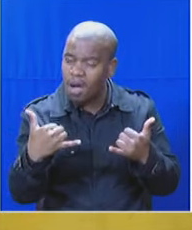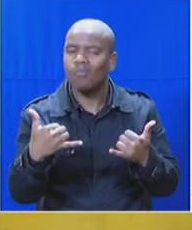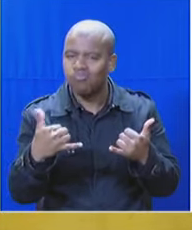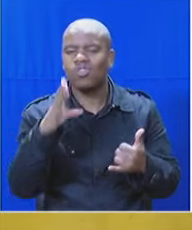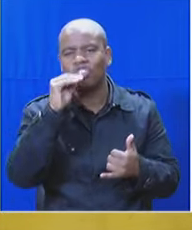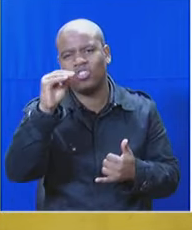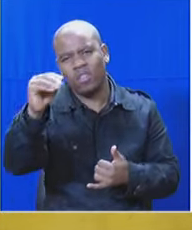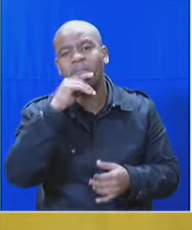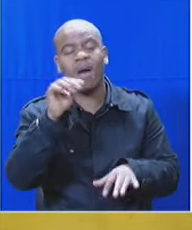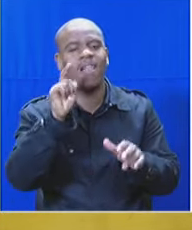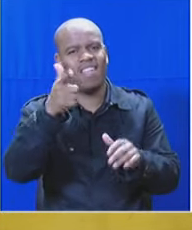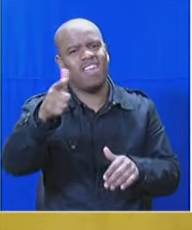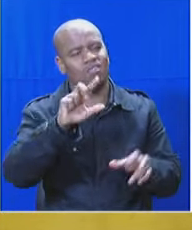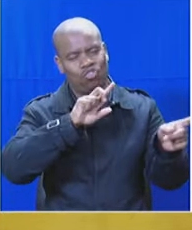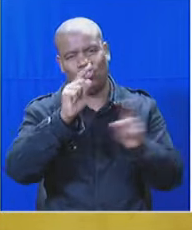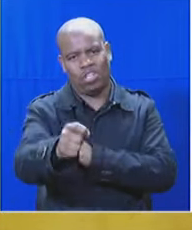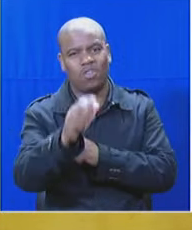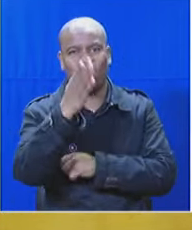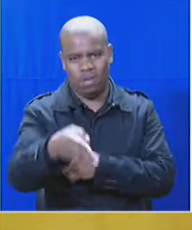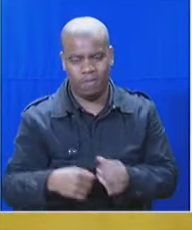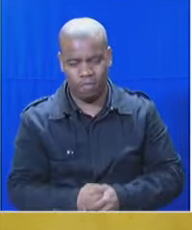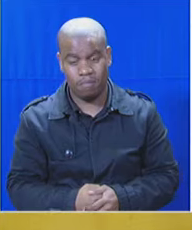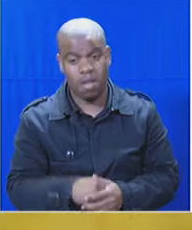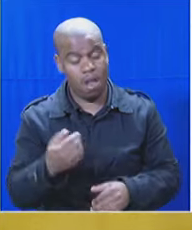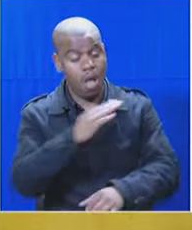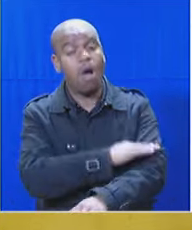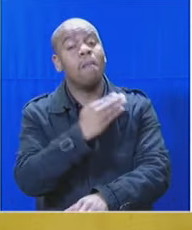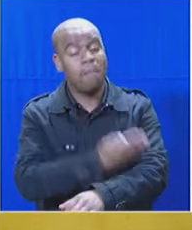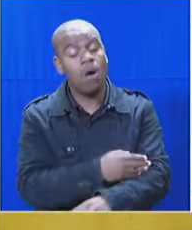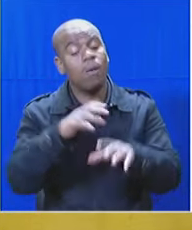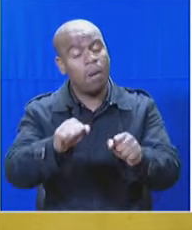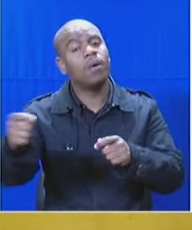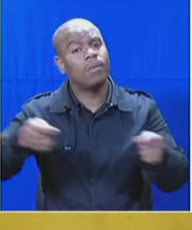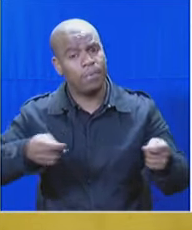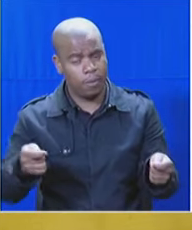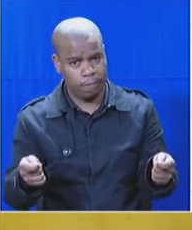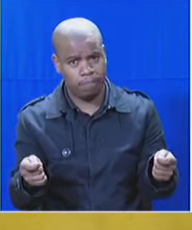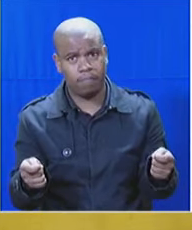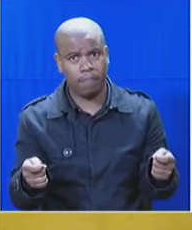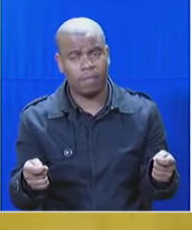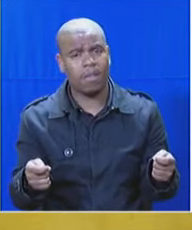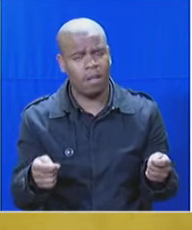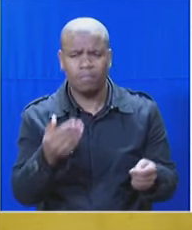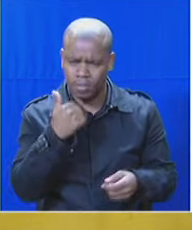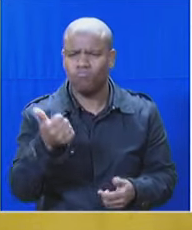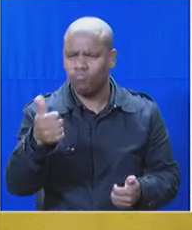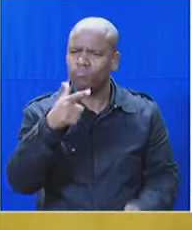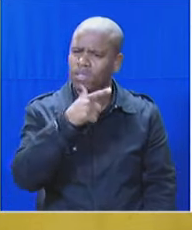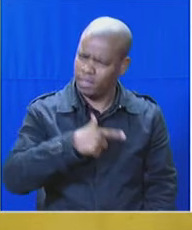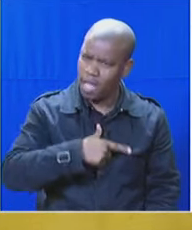nizawuyazi ukuba isemandleni enu ukulawula ilizwe. Sixeleleni futhi nenza kakuhle, mandiyibeke kwakhona